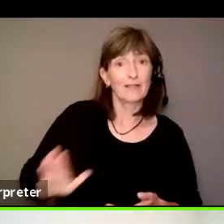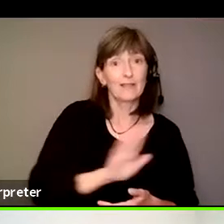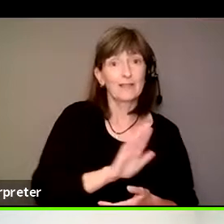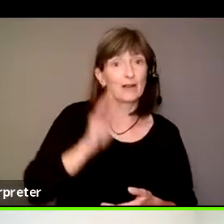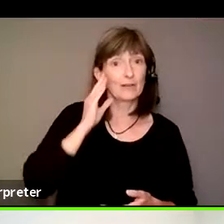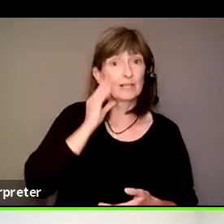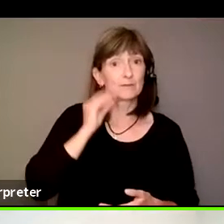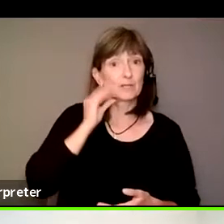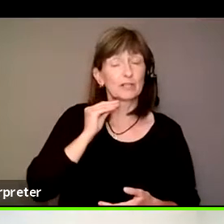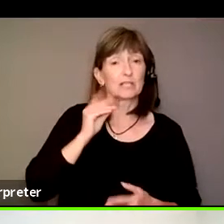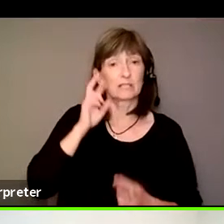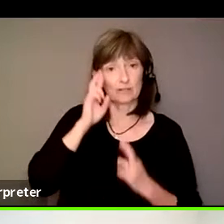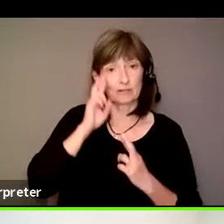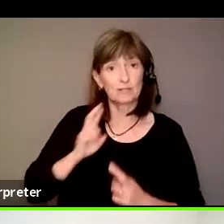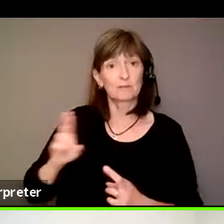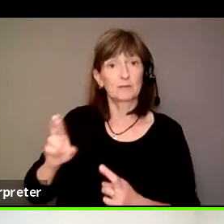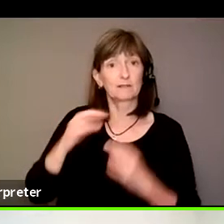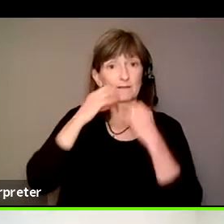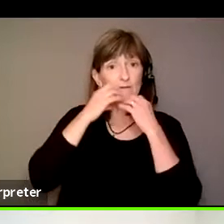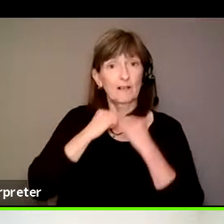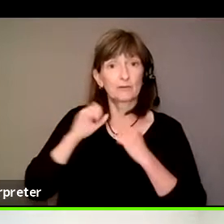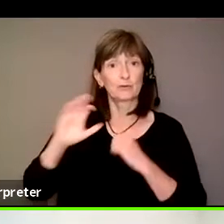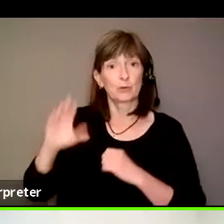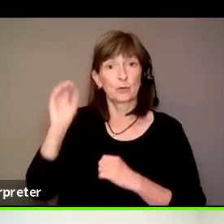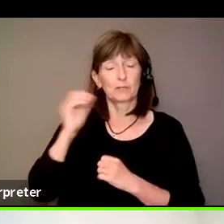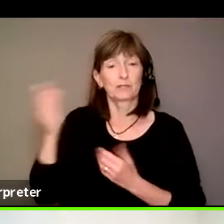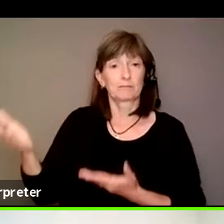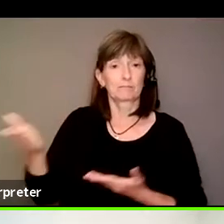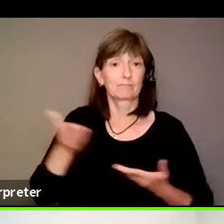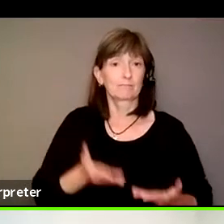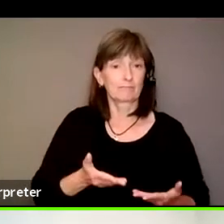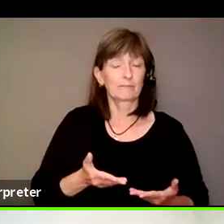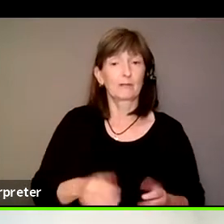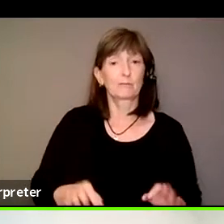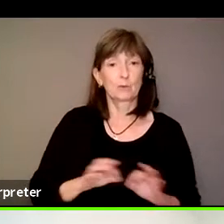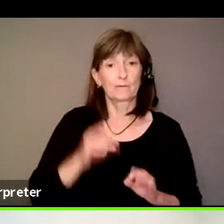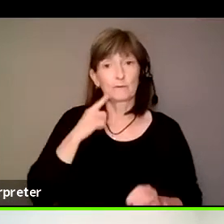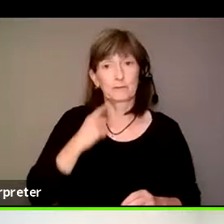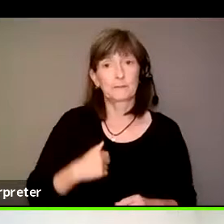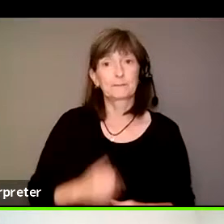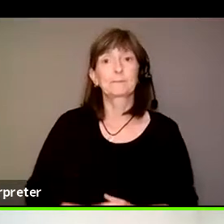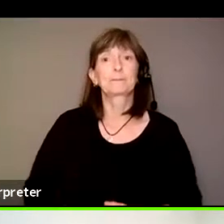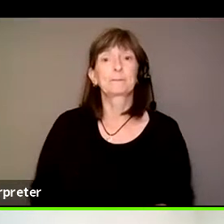and their own backgrounds and valued for what they bring to the table. So I think that was largely important for me.